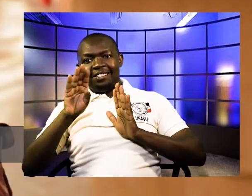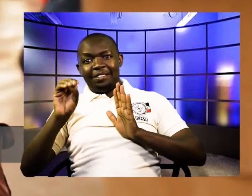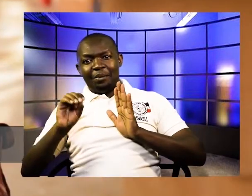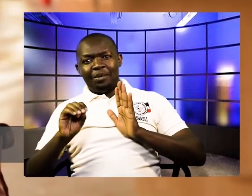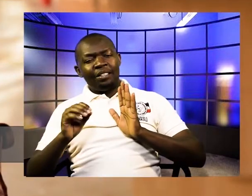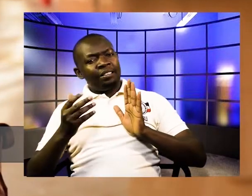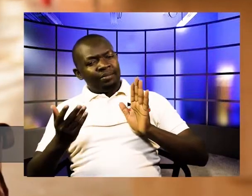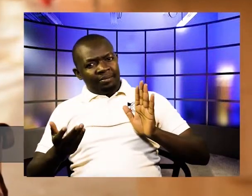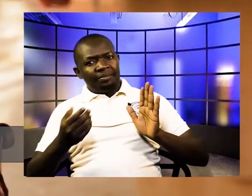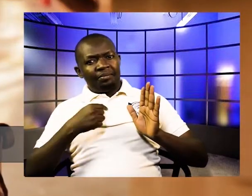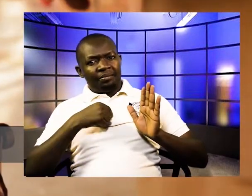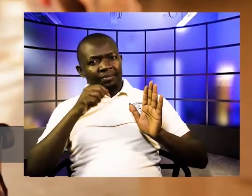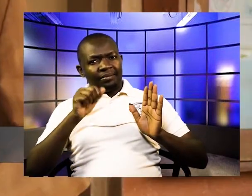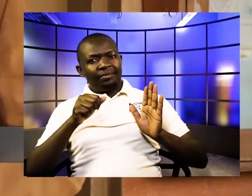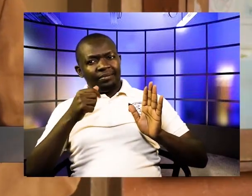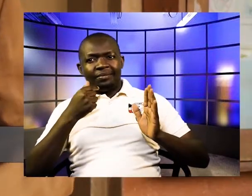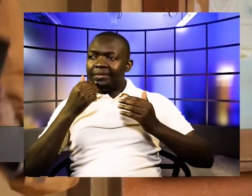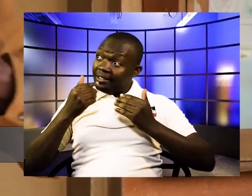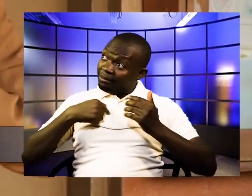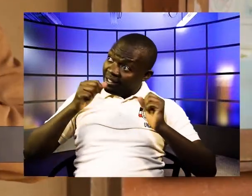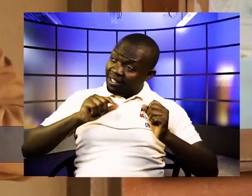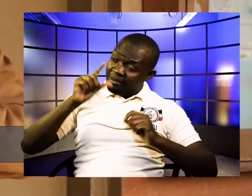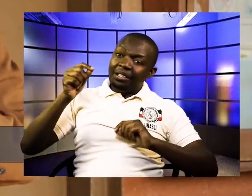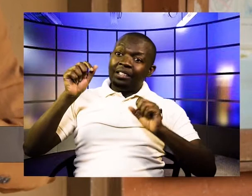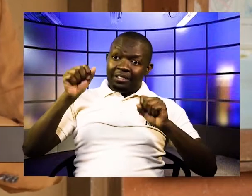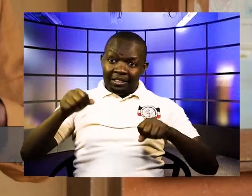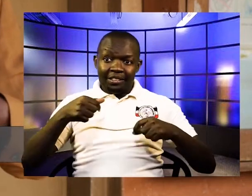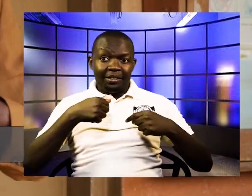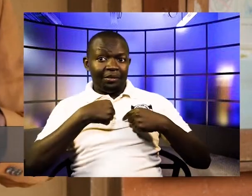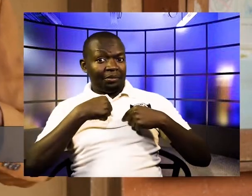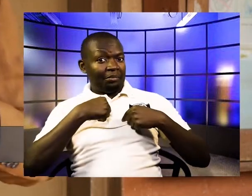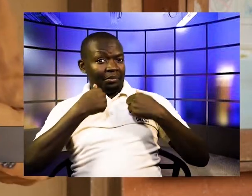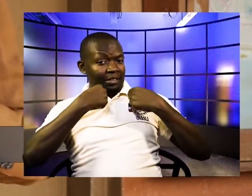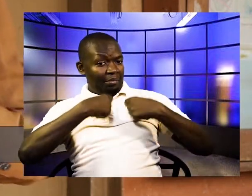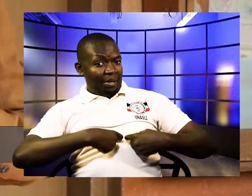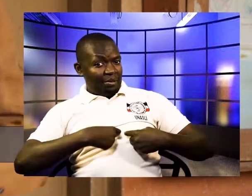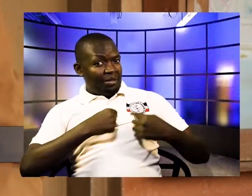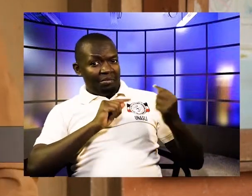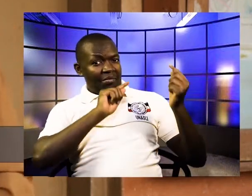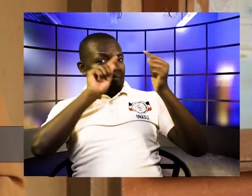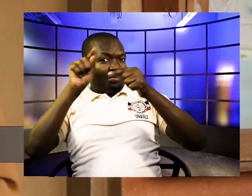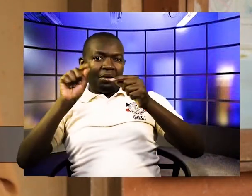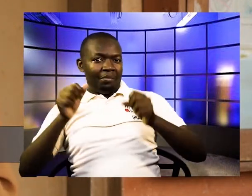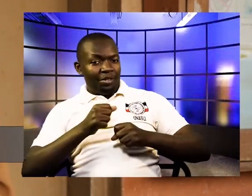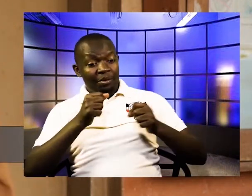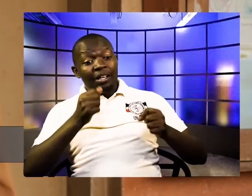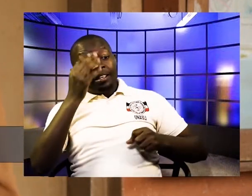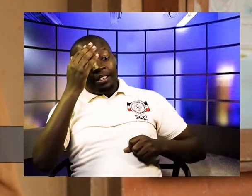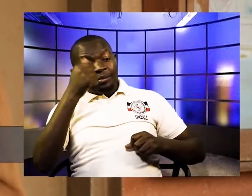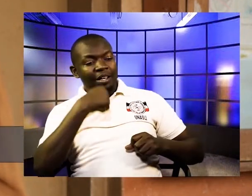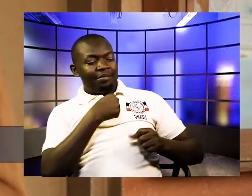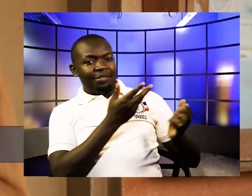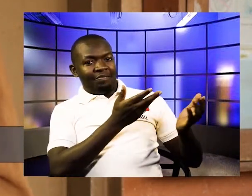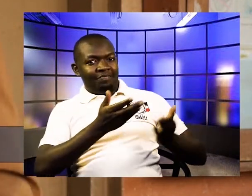Kuna sobola okubeera yeyo sebo. Nze ng'omuntu sijja kusobola kubeera yeyo. Na yeye nsonga lwaki